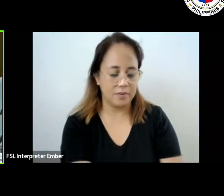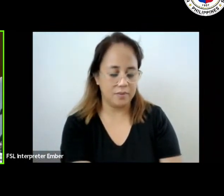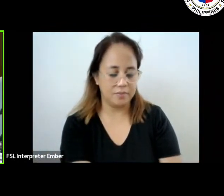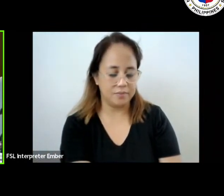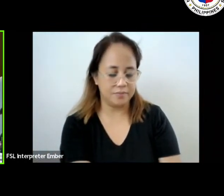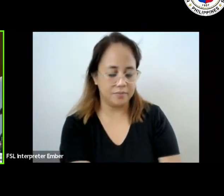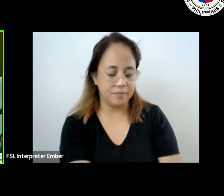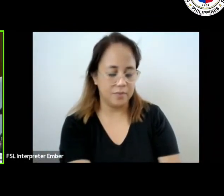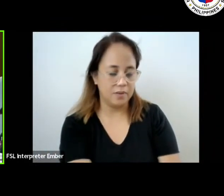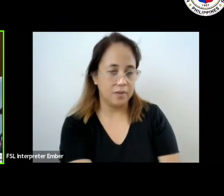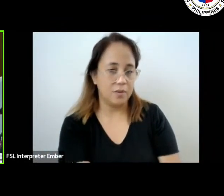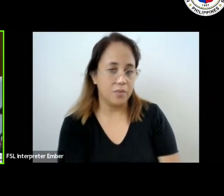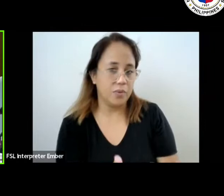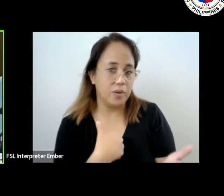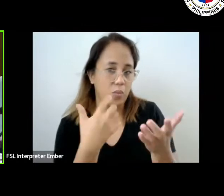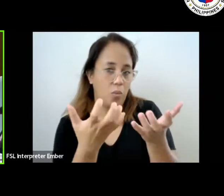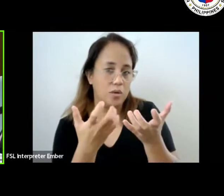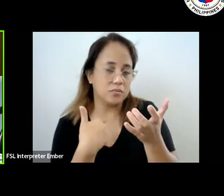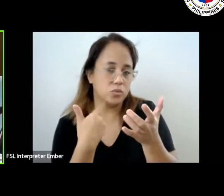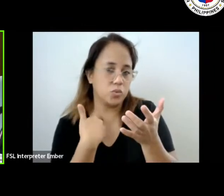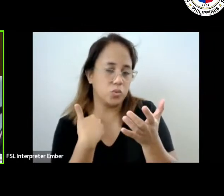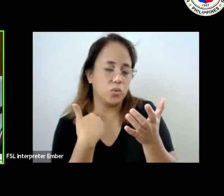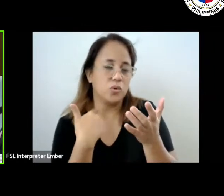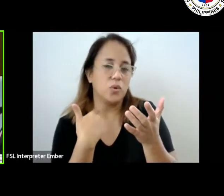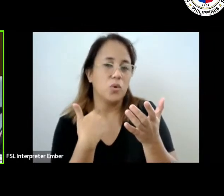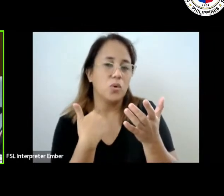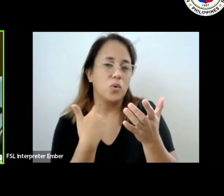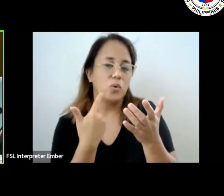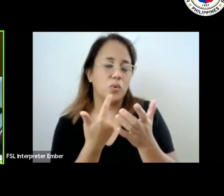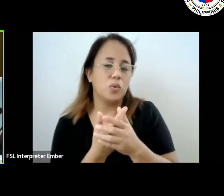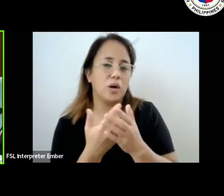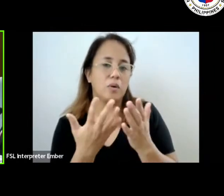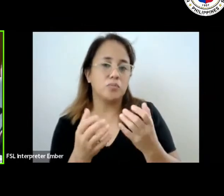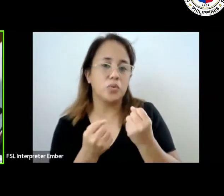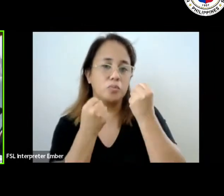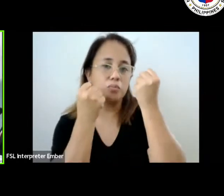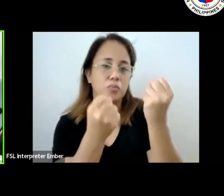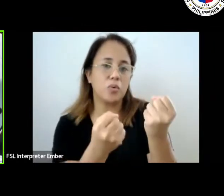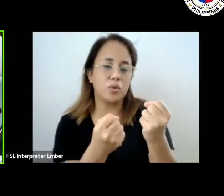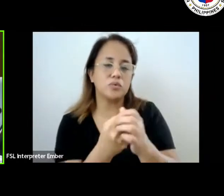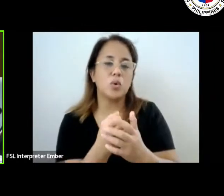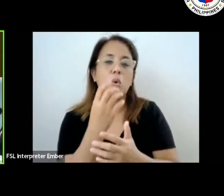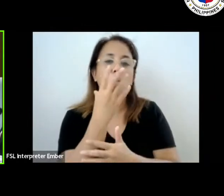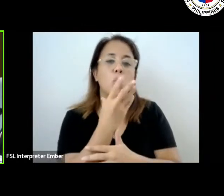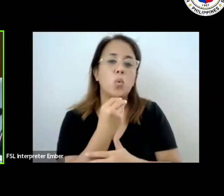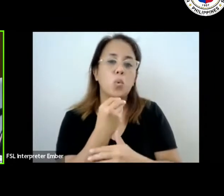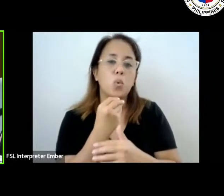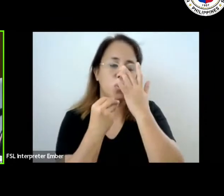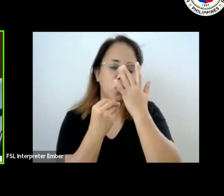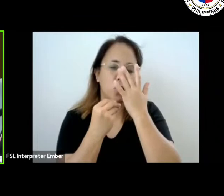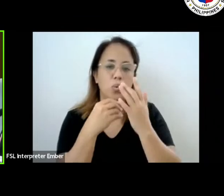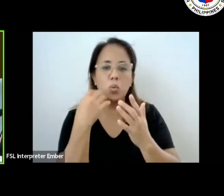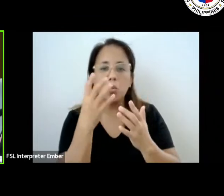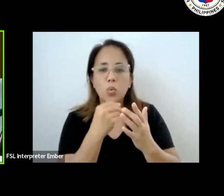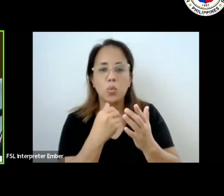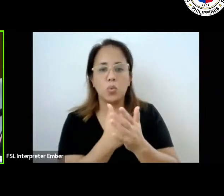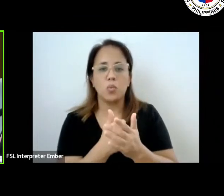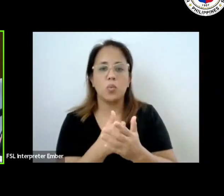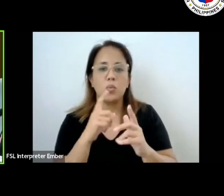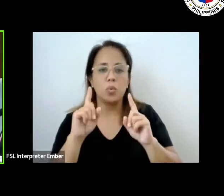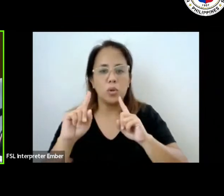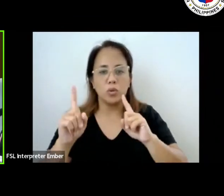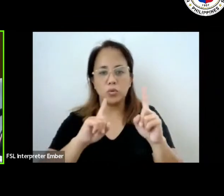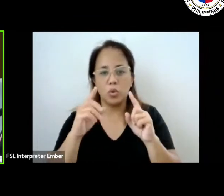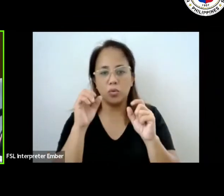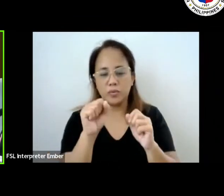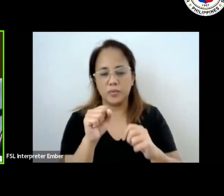how I look at it, sir. They already came to the office. They have a proposal. Question is, who will they talk to with DepEd?